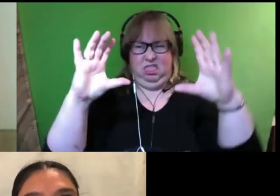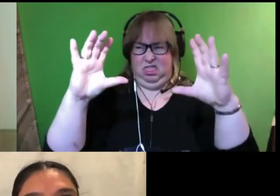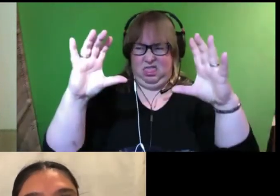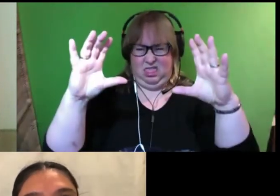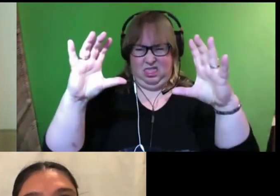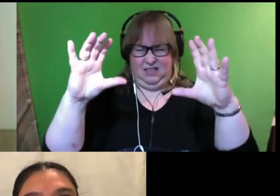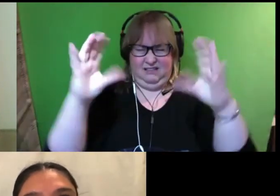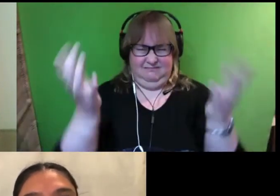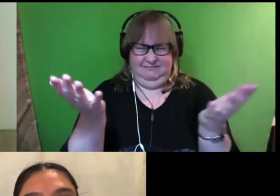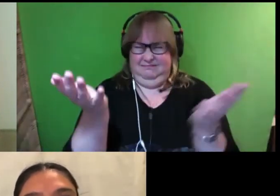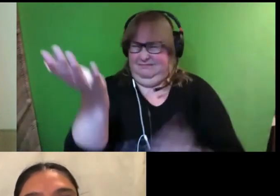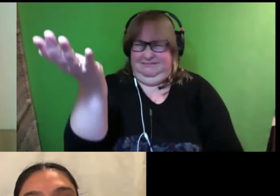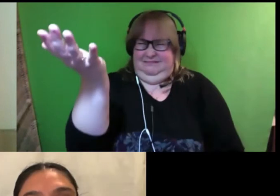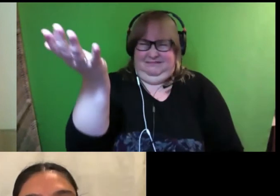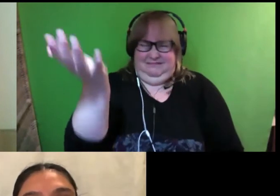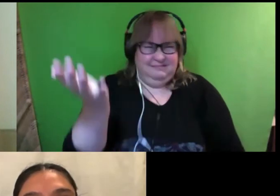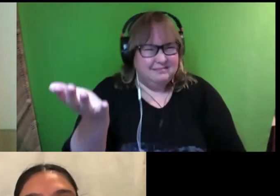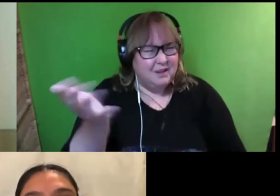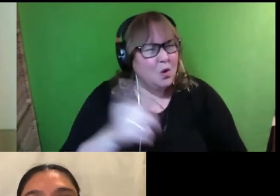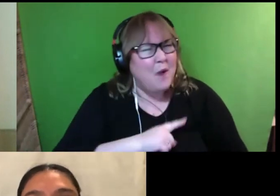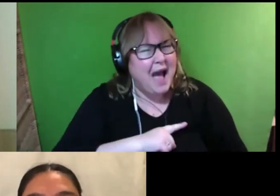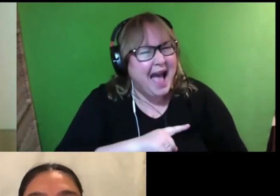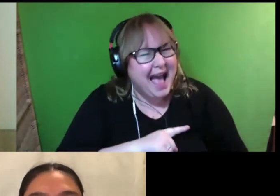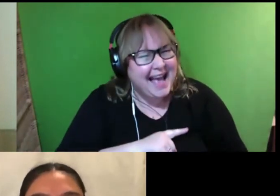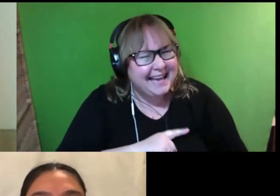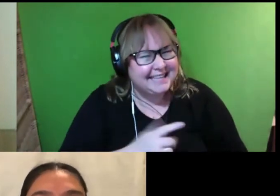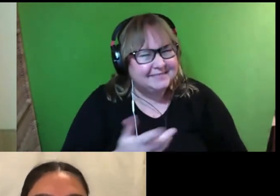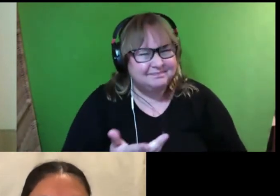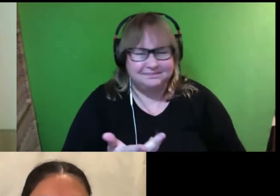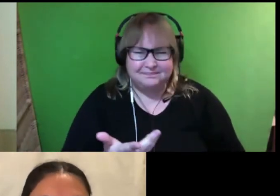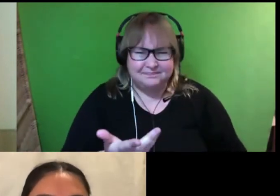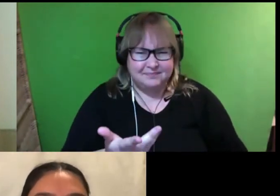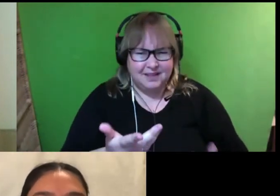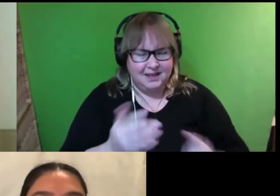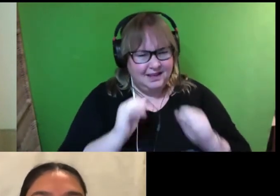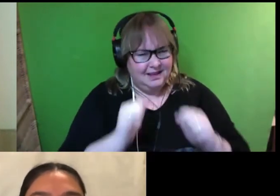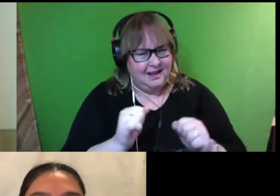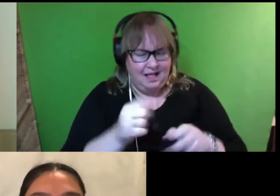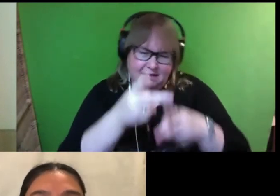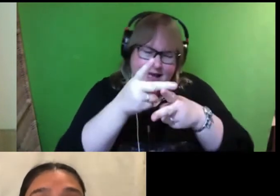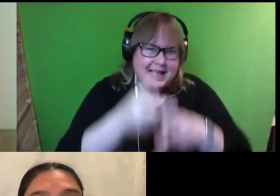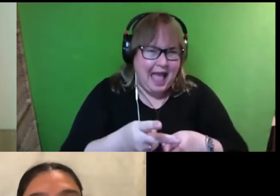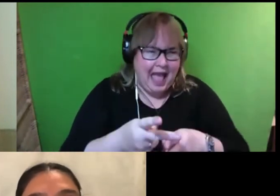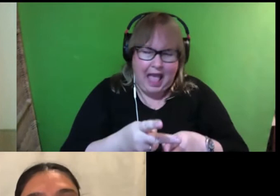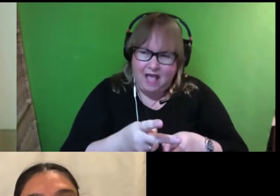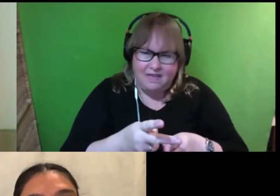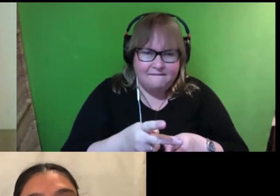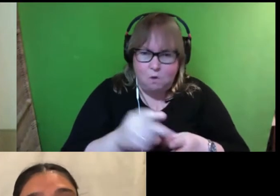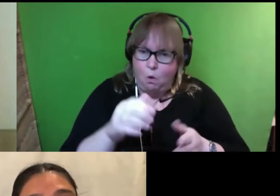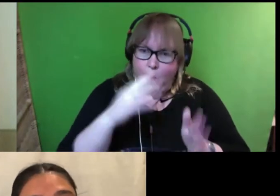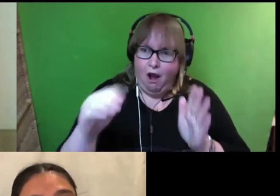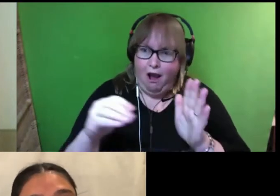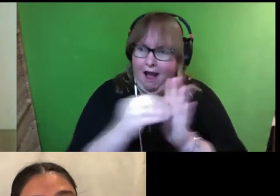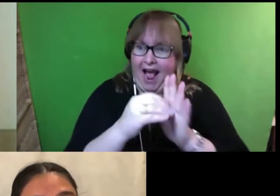with the way things like care have been co-opted and have actually grown